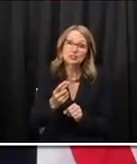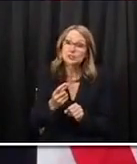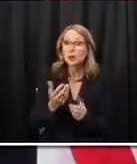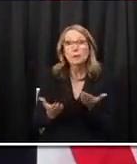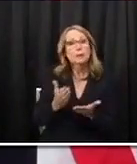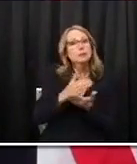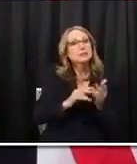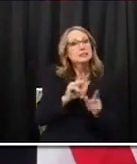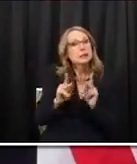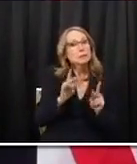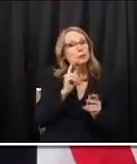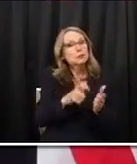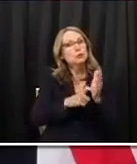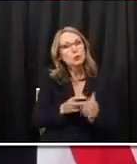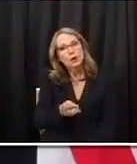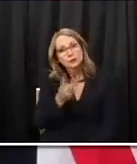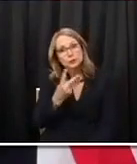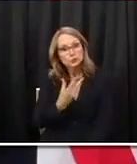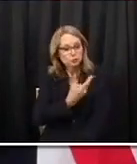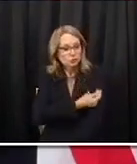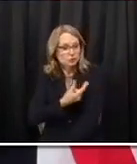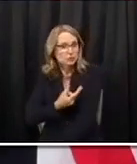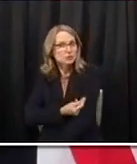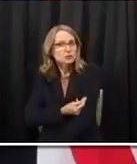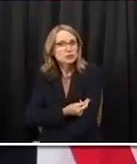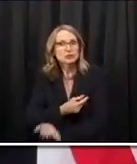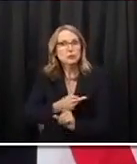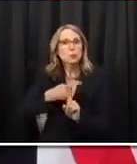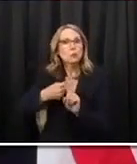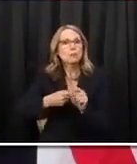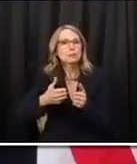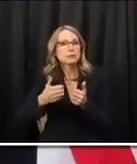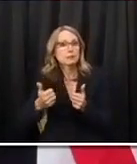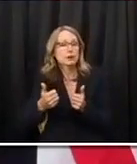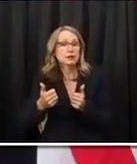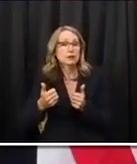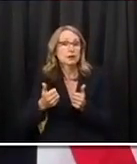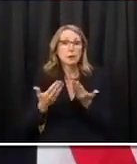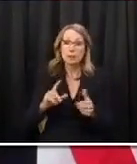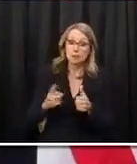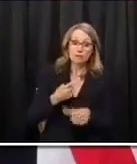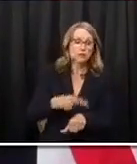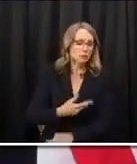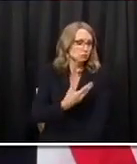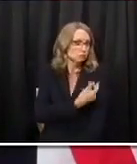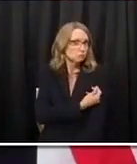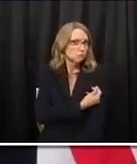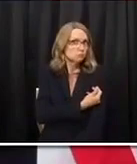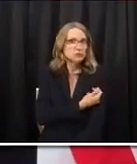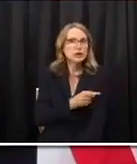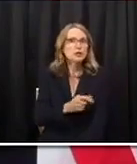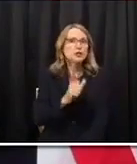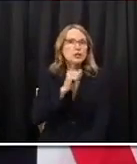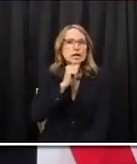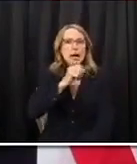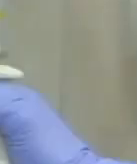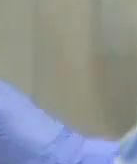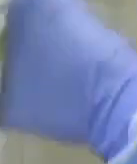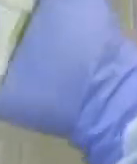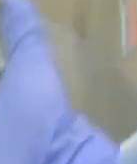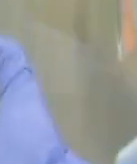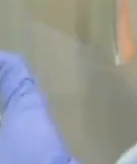that are 30 days apart, so that immunity isn't even necessarily there until 45 days or so after that first